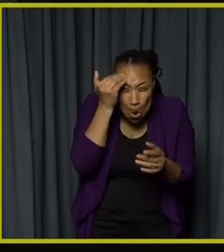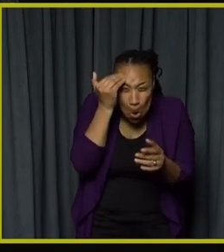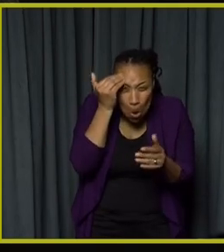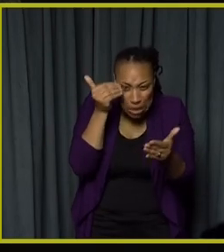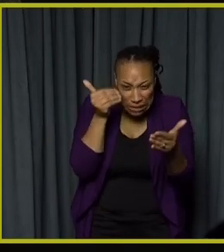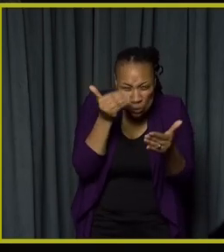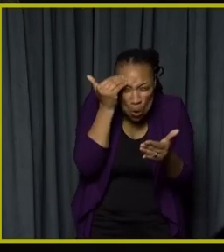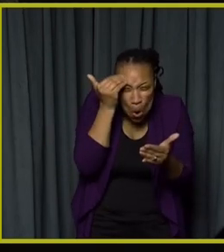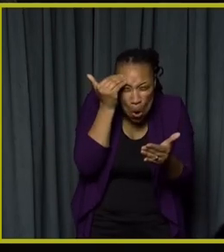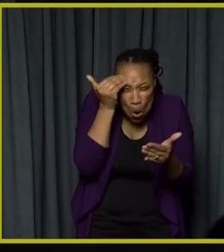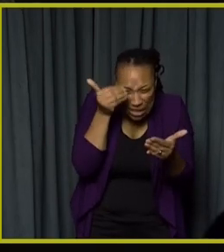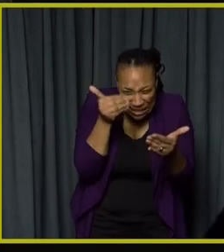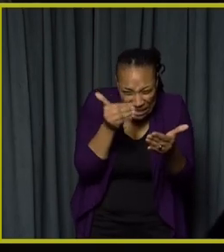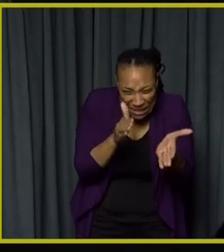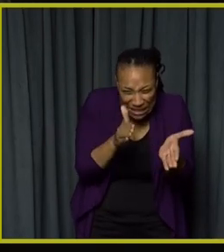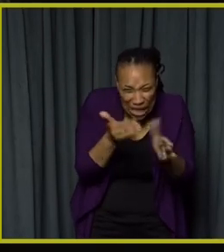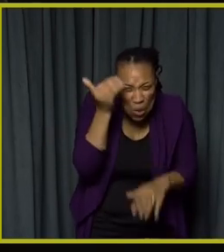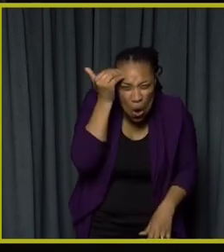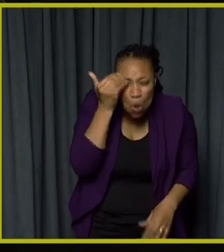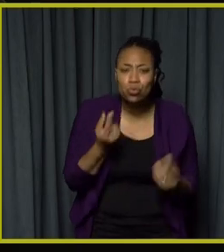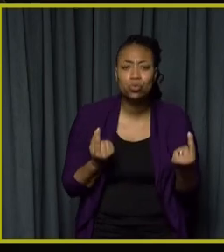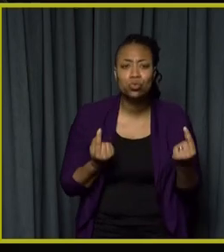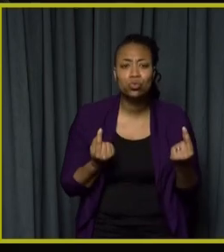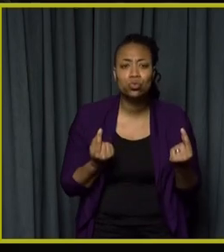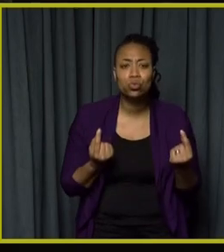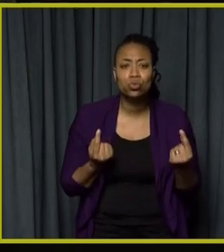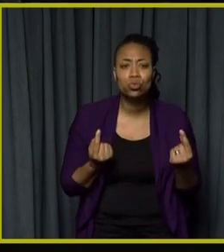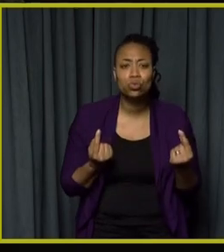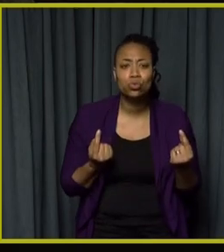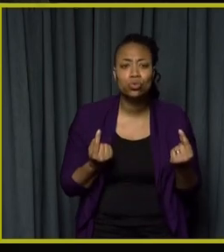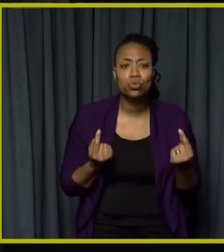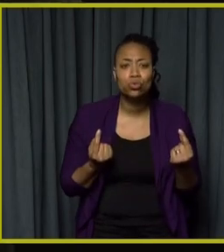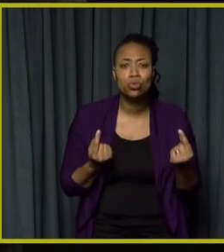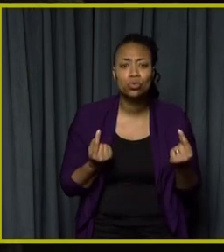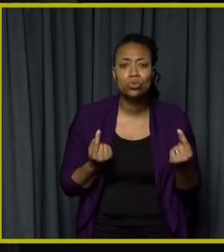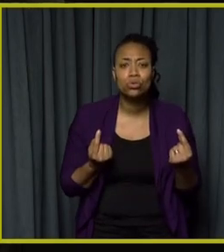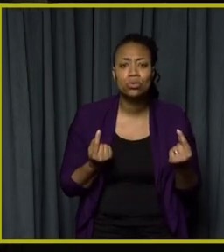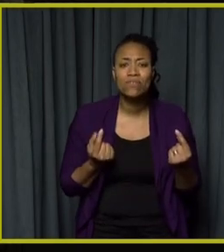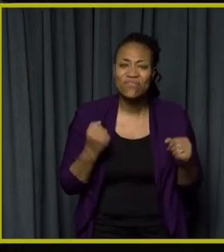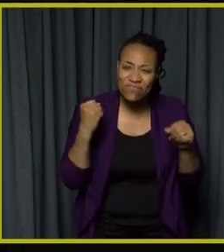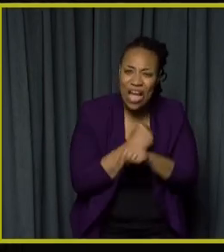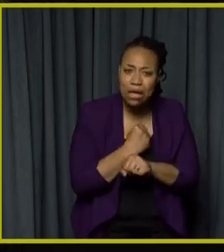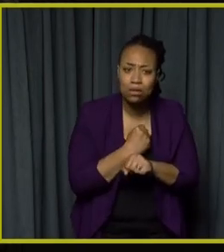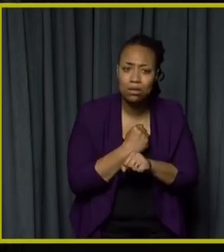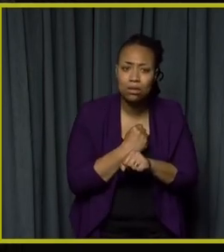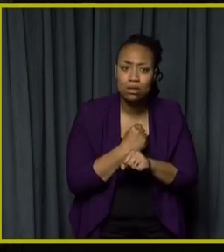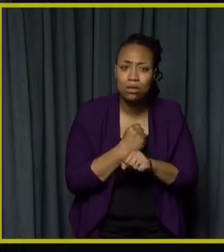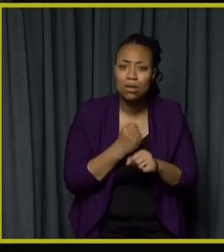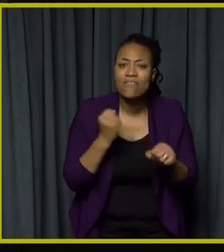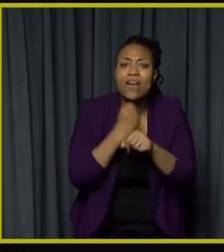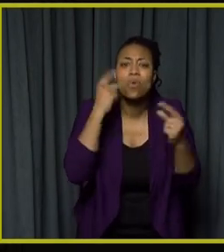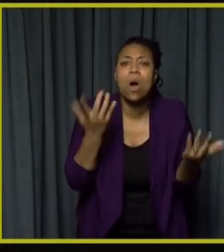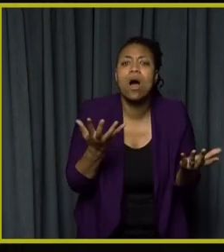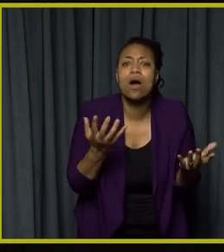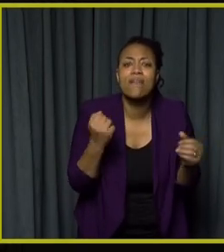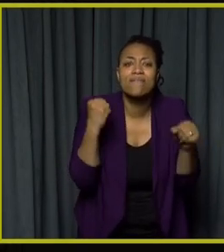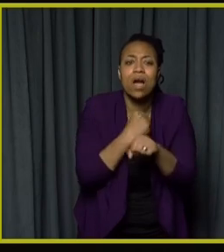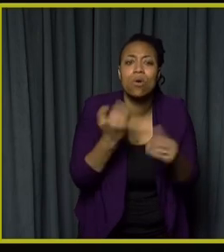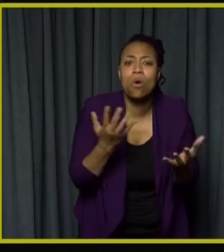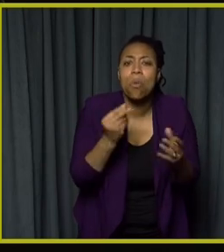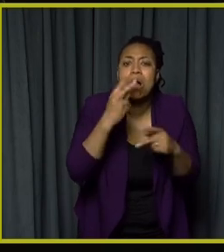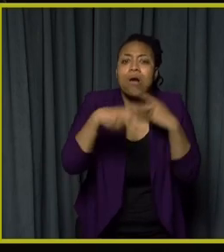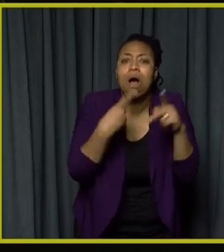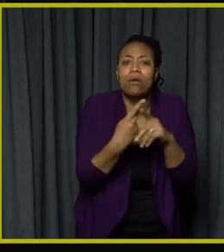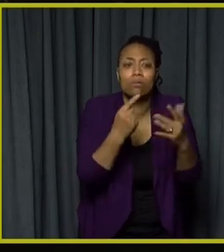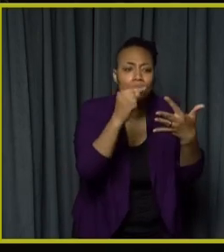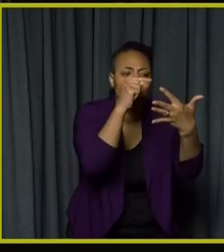use your last breath to fight for? What kind of world would you want to breathe life